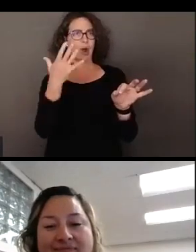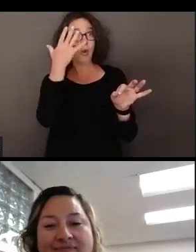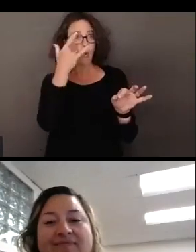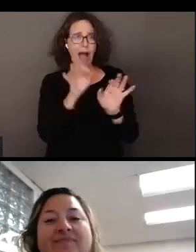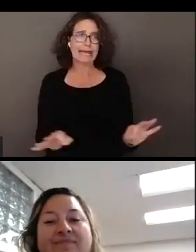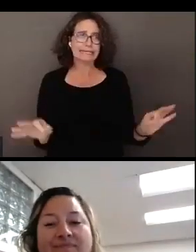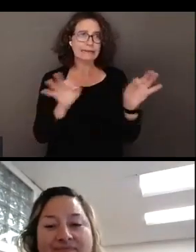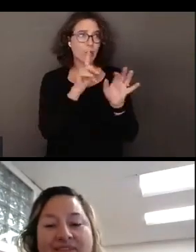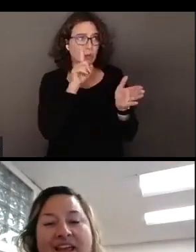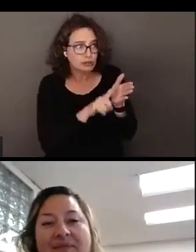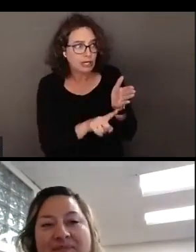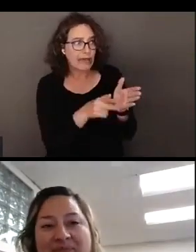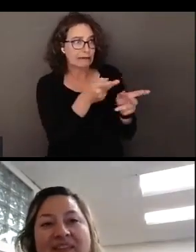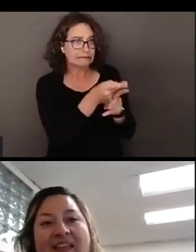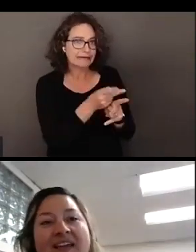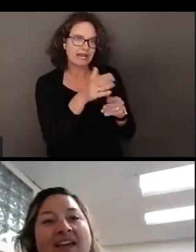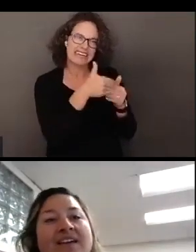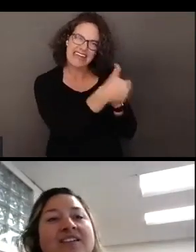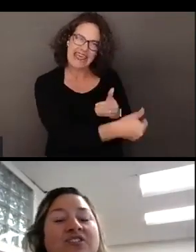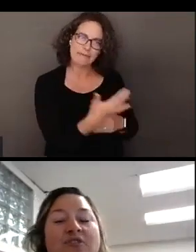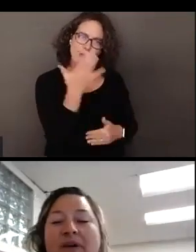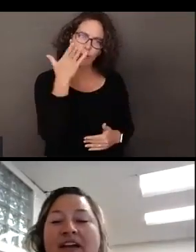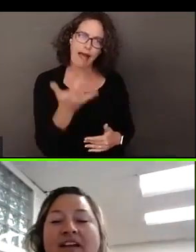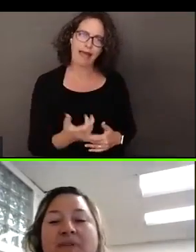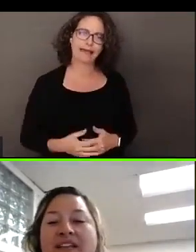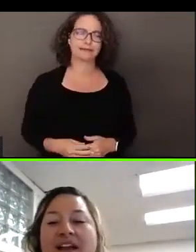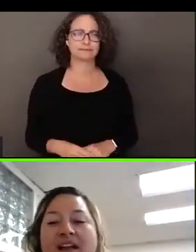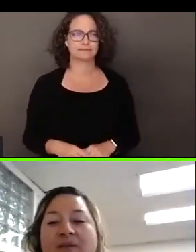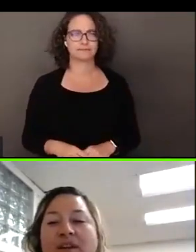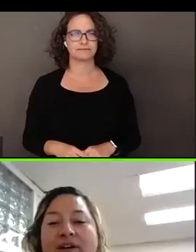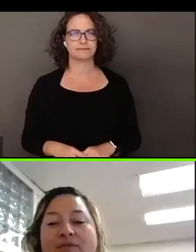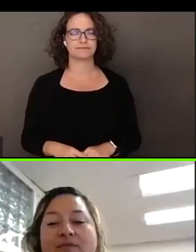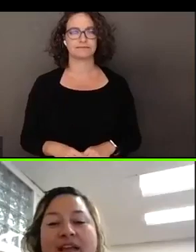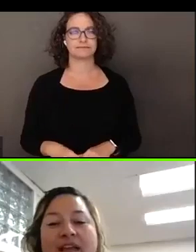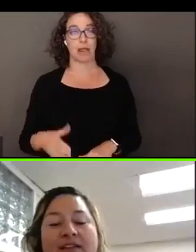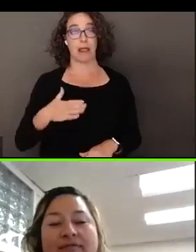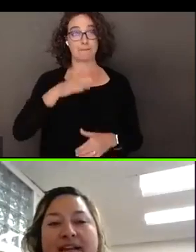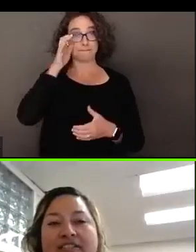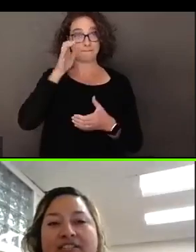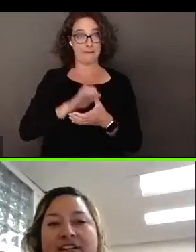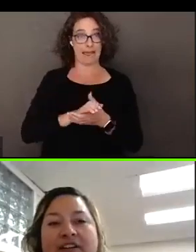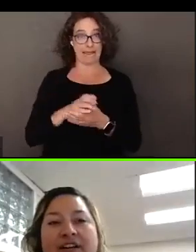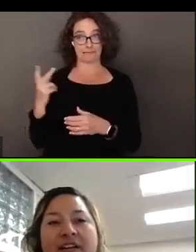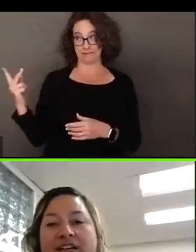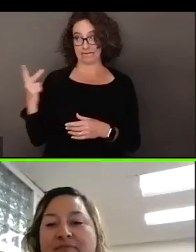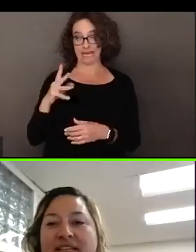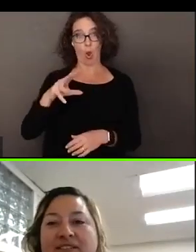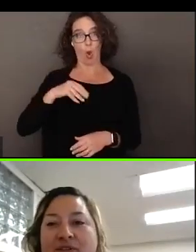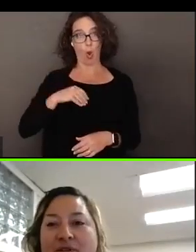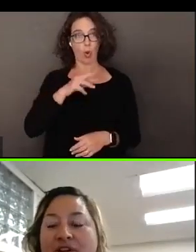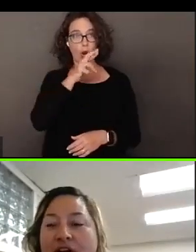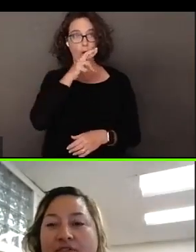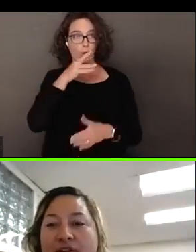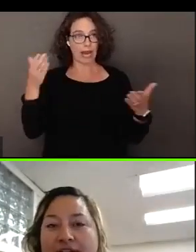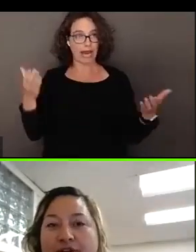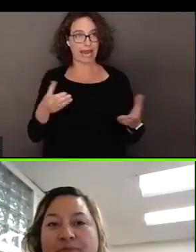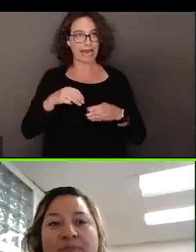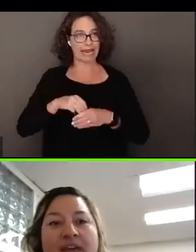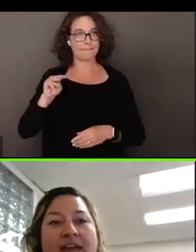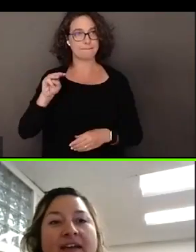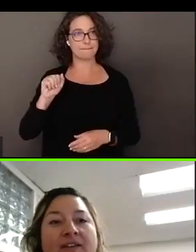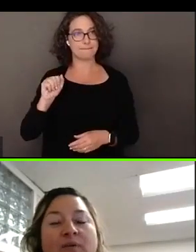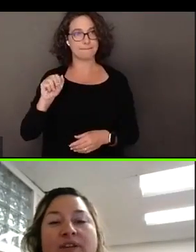your neighbors? Tell us a little bit. So my husband and I, we own a ranch here in Manzanola,